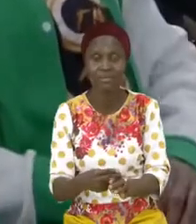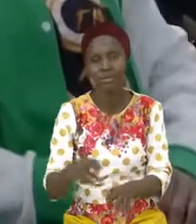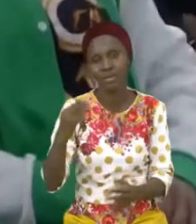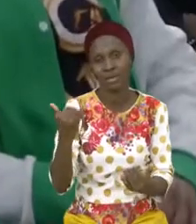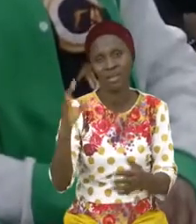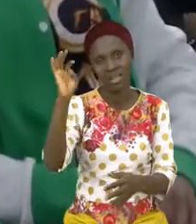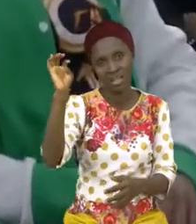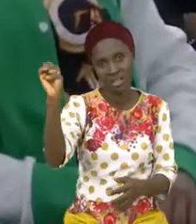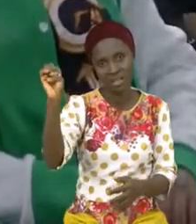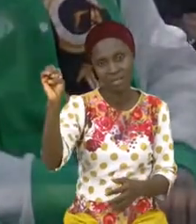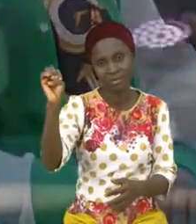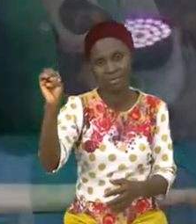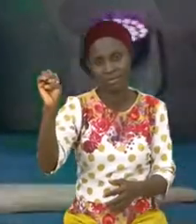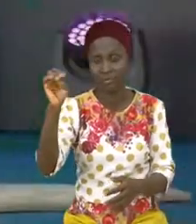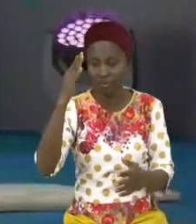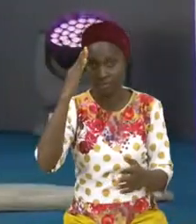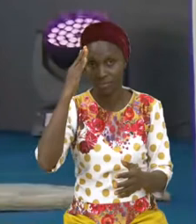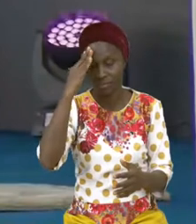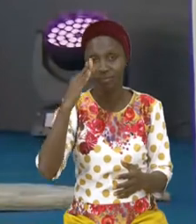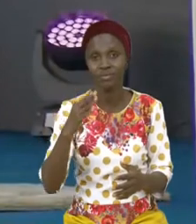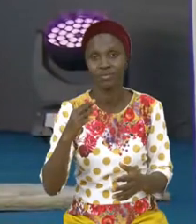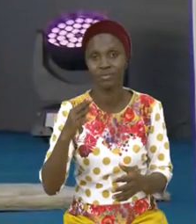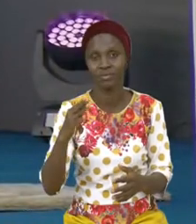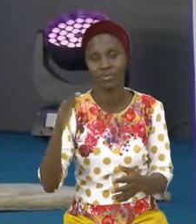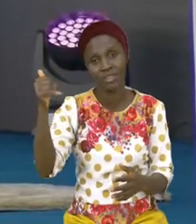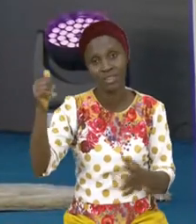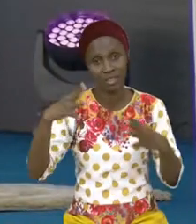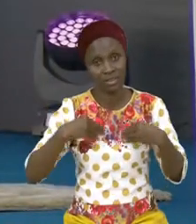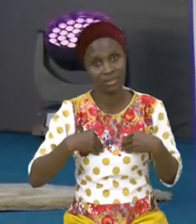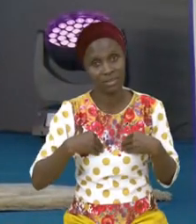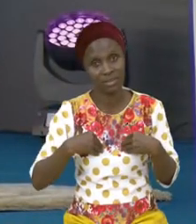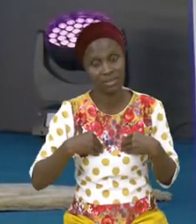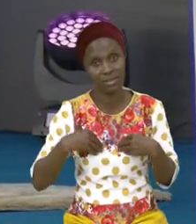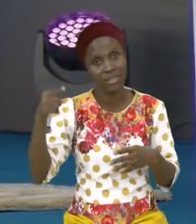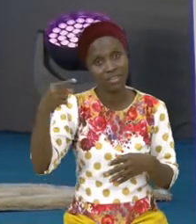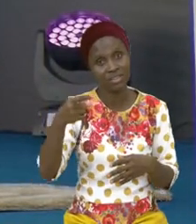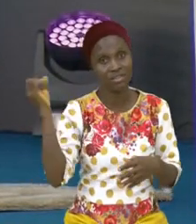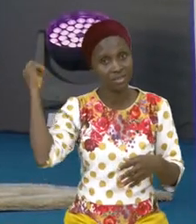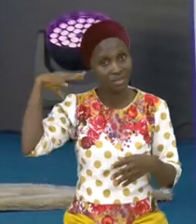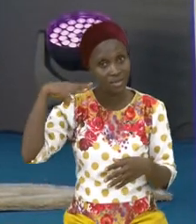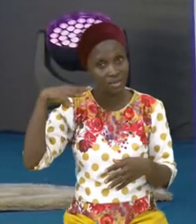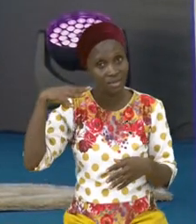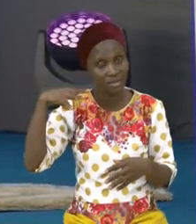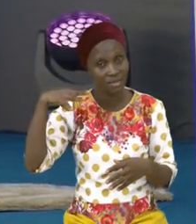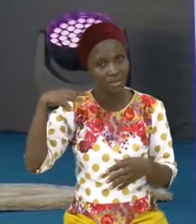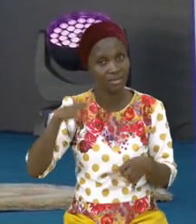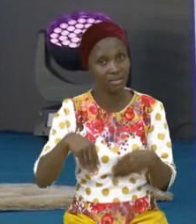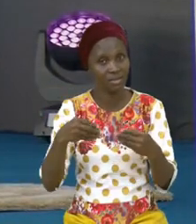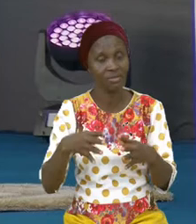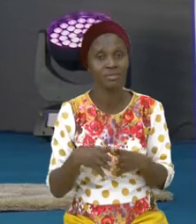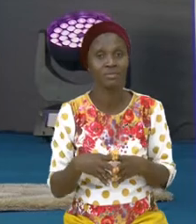emancipated a accepted g grace granted